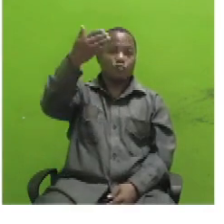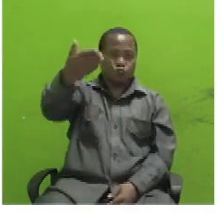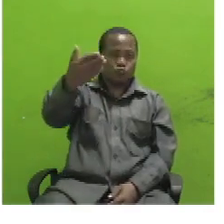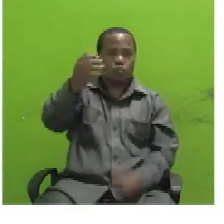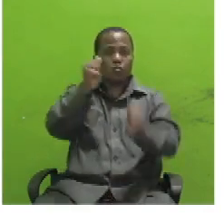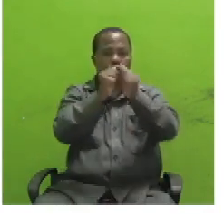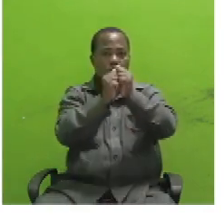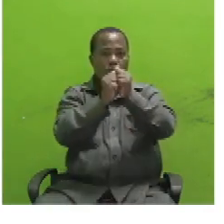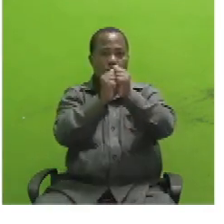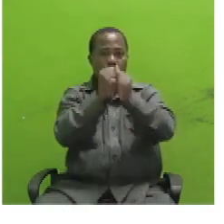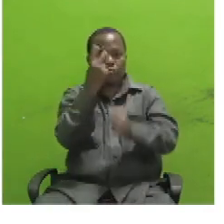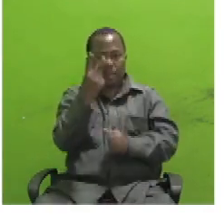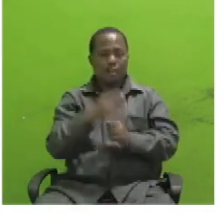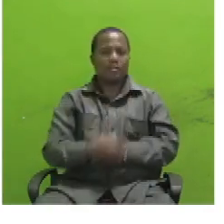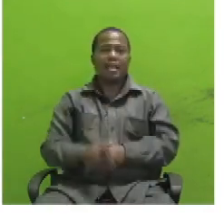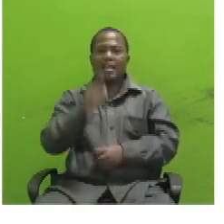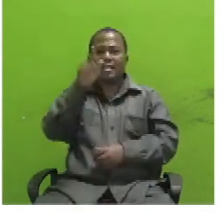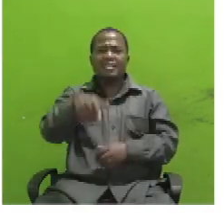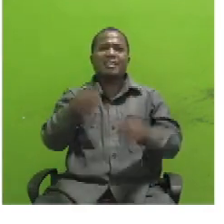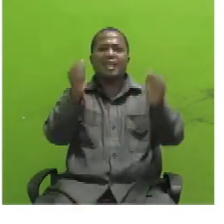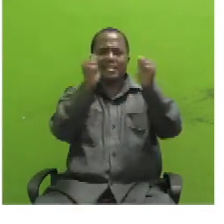5 to 12. It is